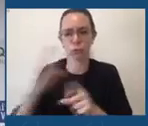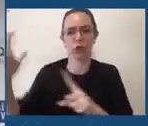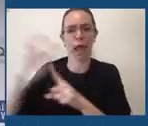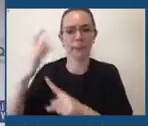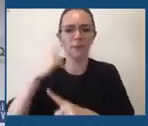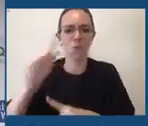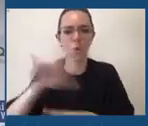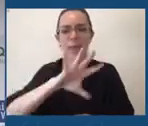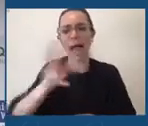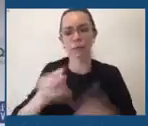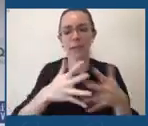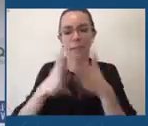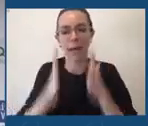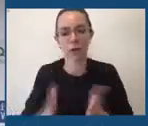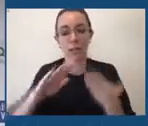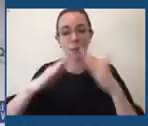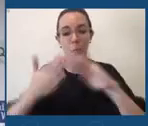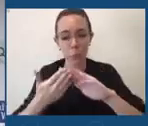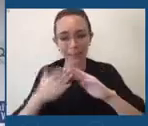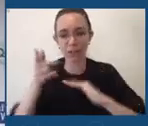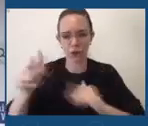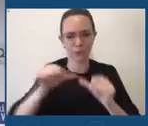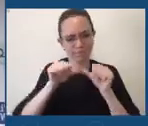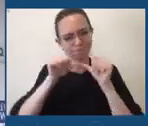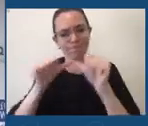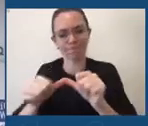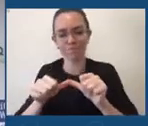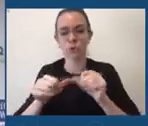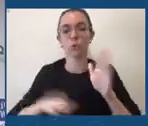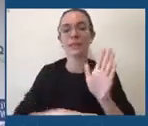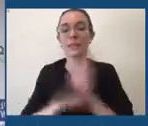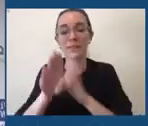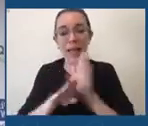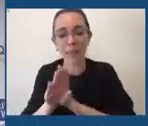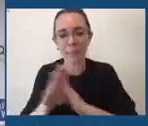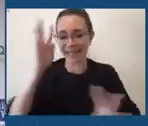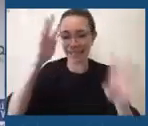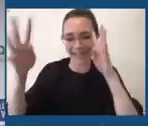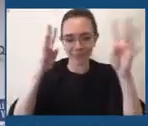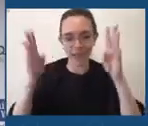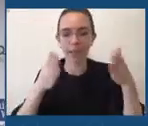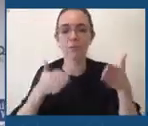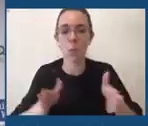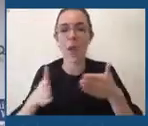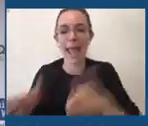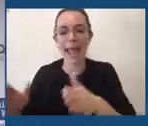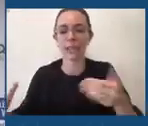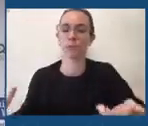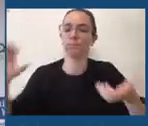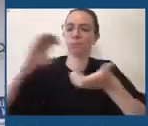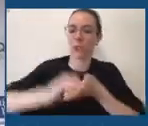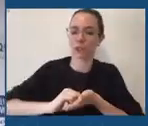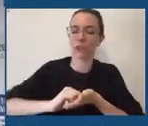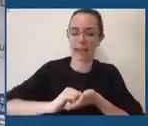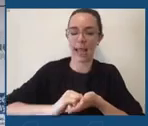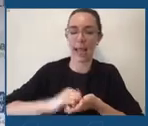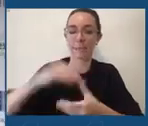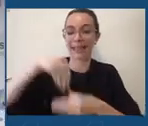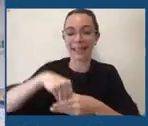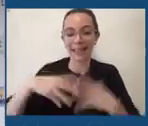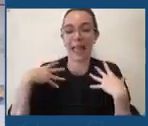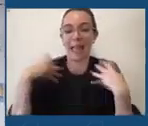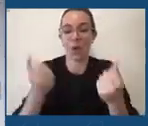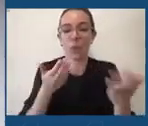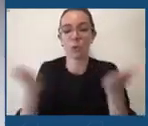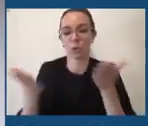American communities as she continues to develop innovative ways to bridge the gap in health services and